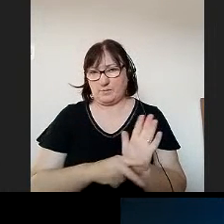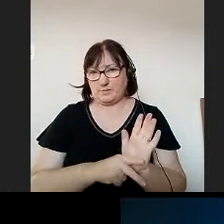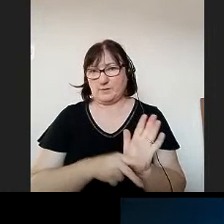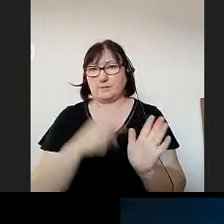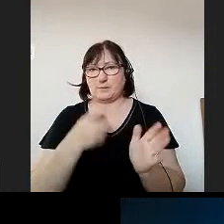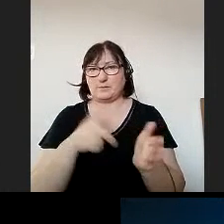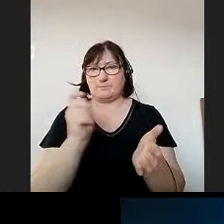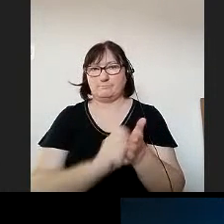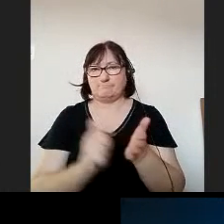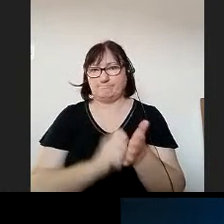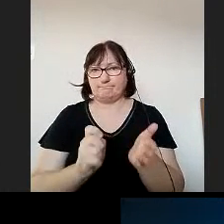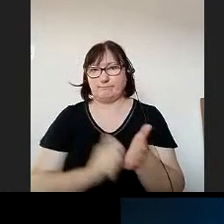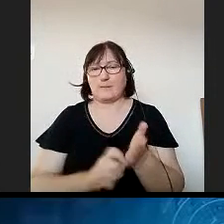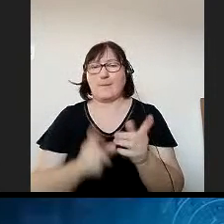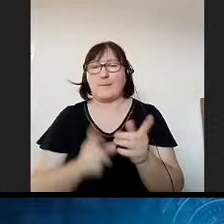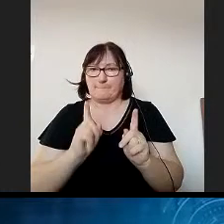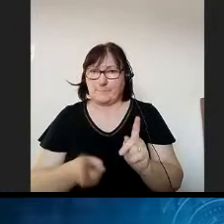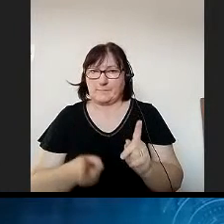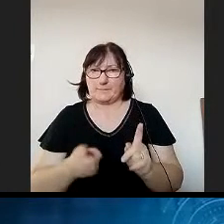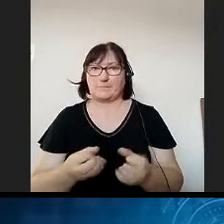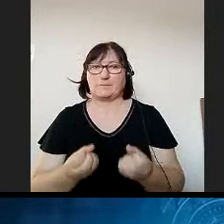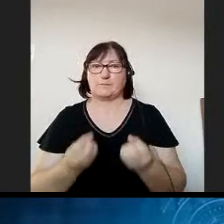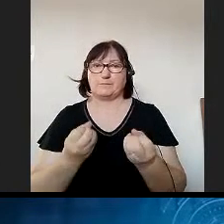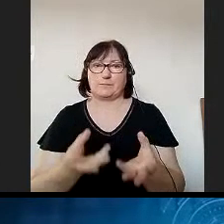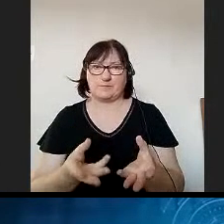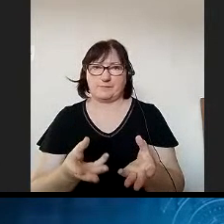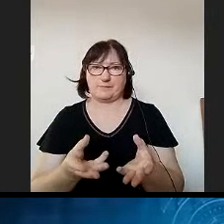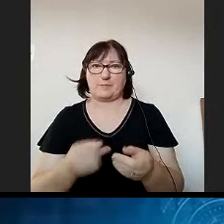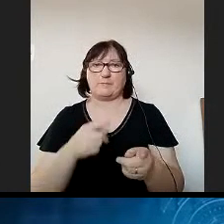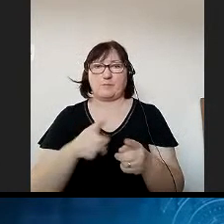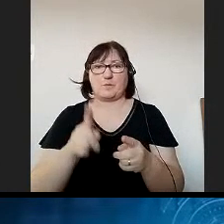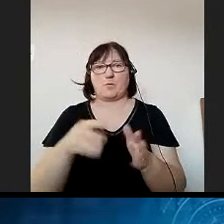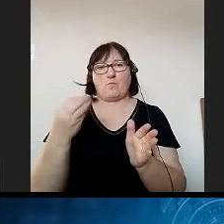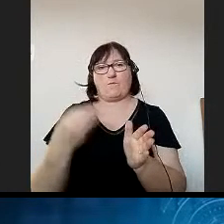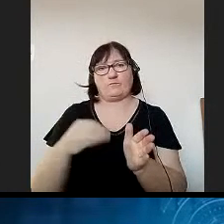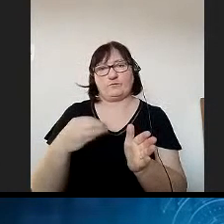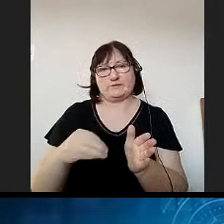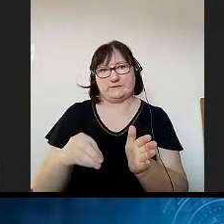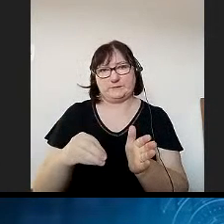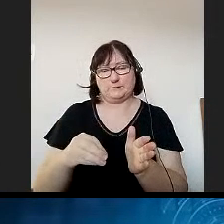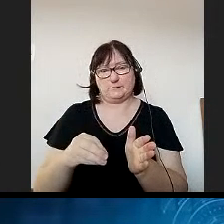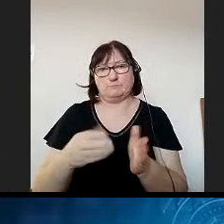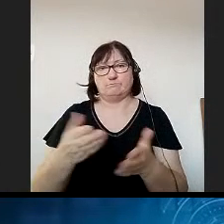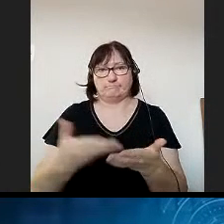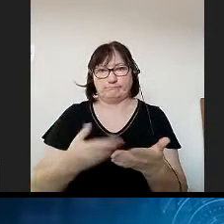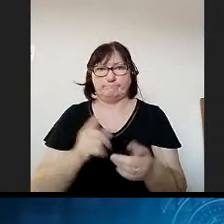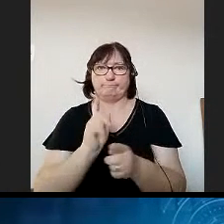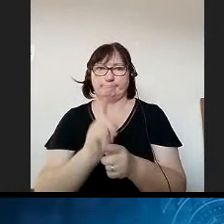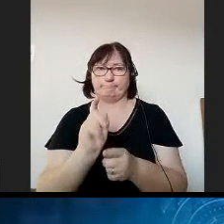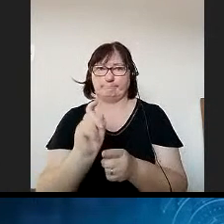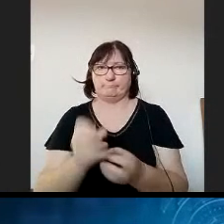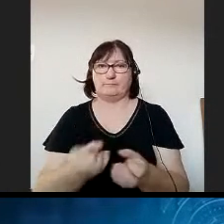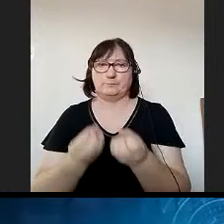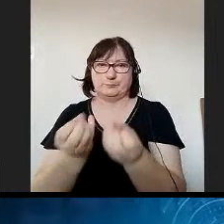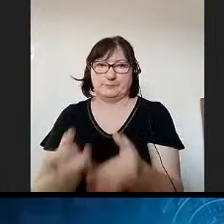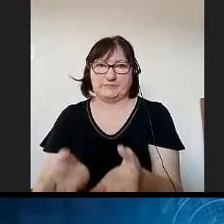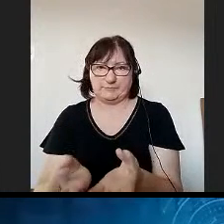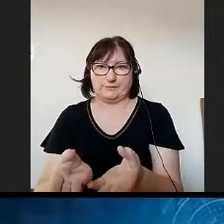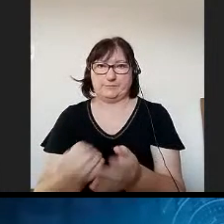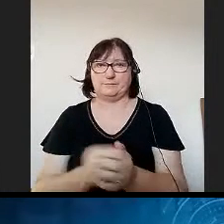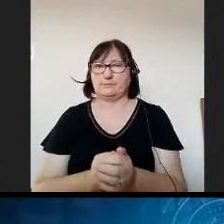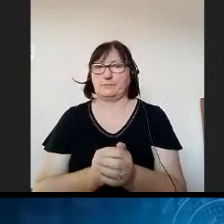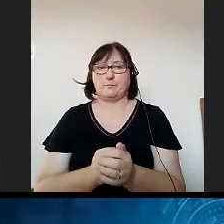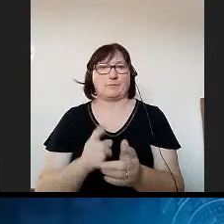be submitted via the branch offices manually. We do not have a digital